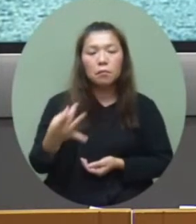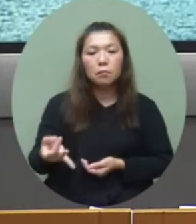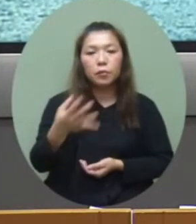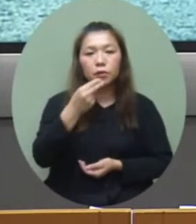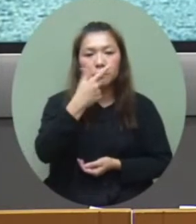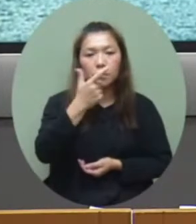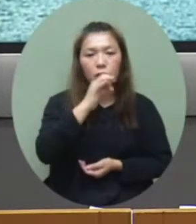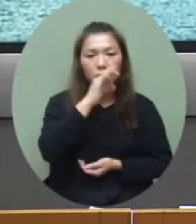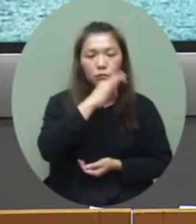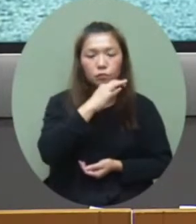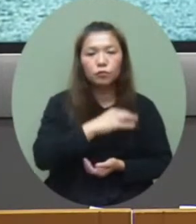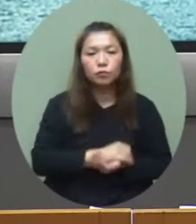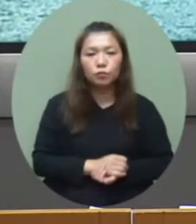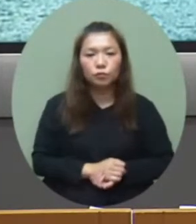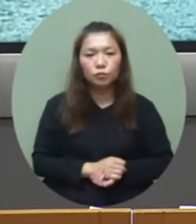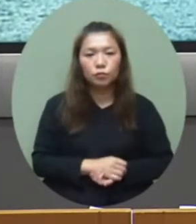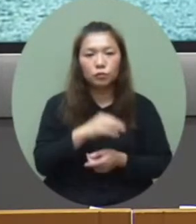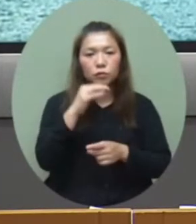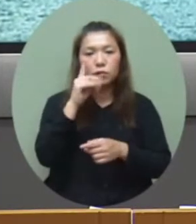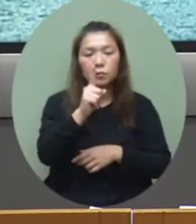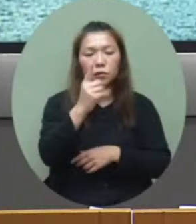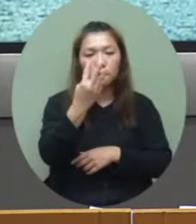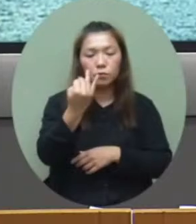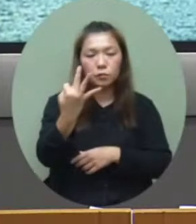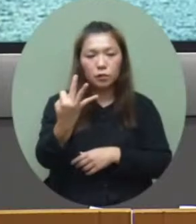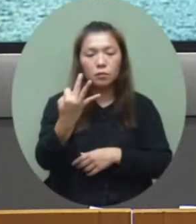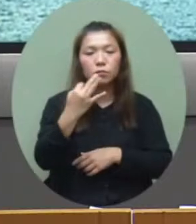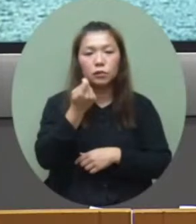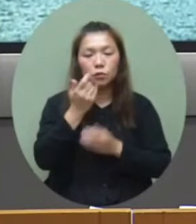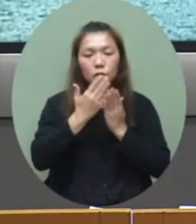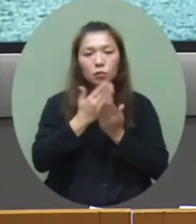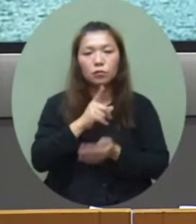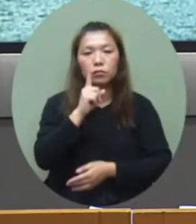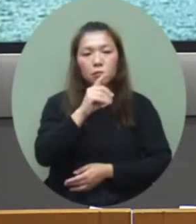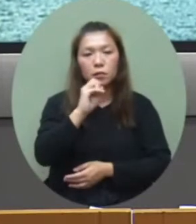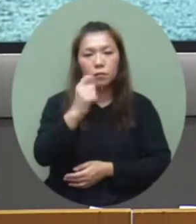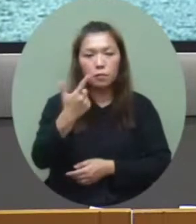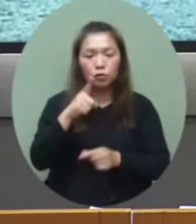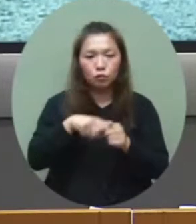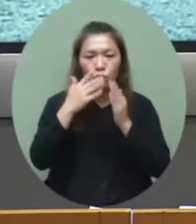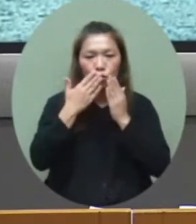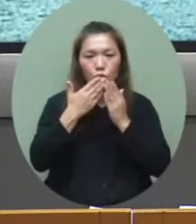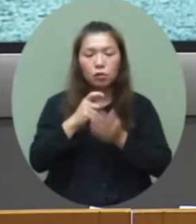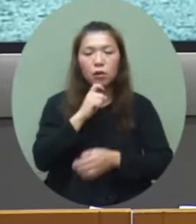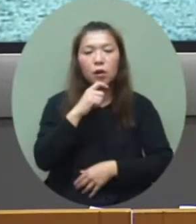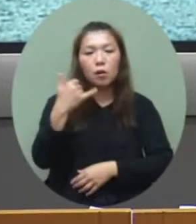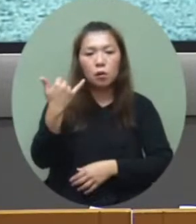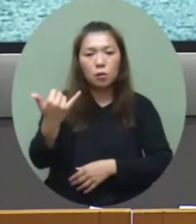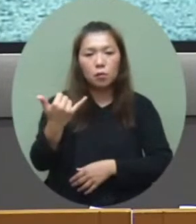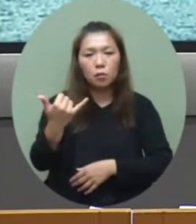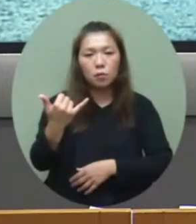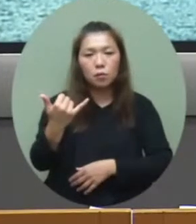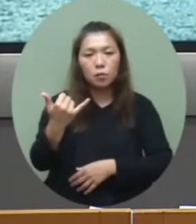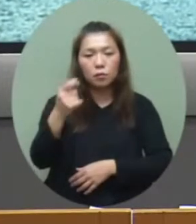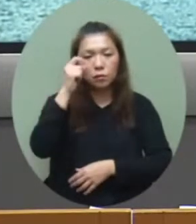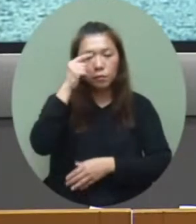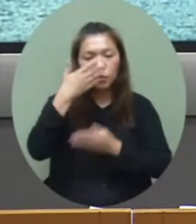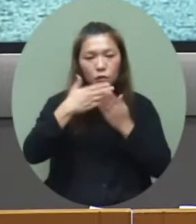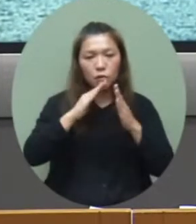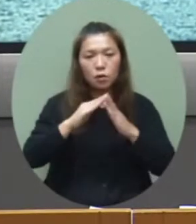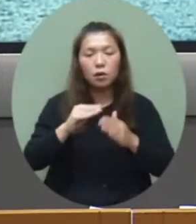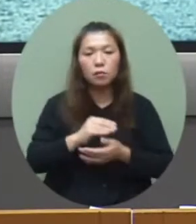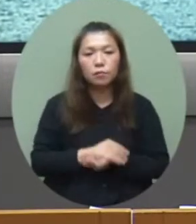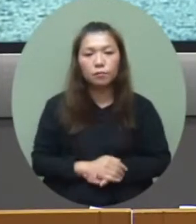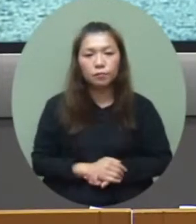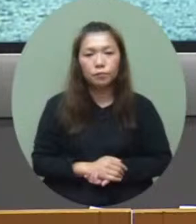staff. They are from 78 kindergartens, childcare centers, 143 primary schools, 108 secondary schools, as